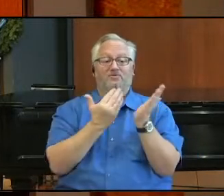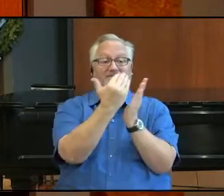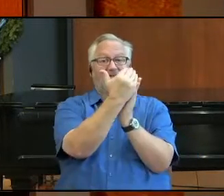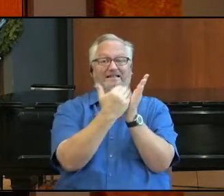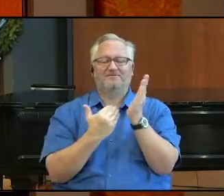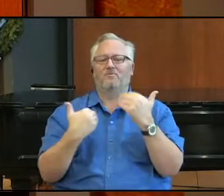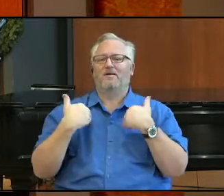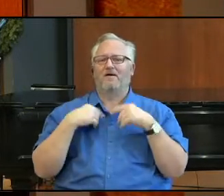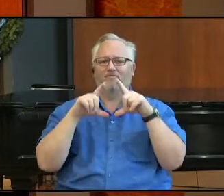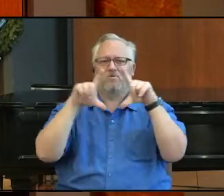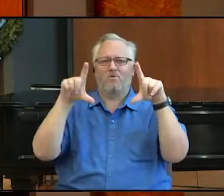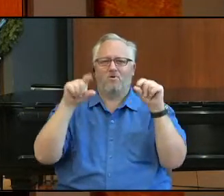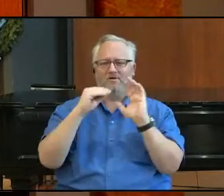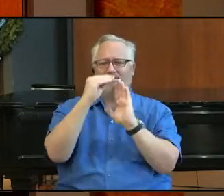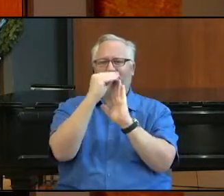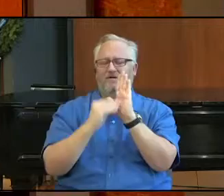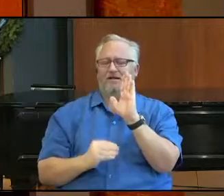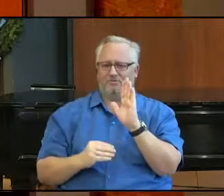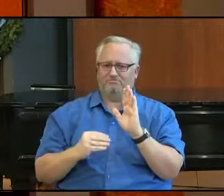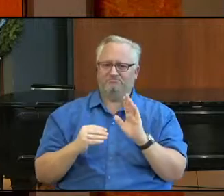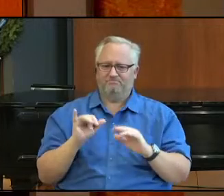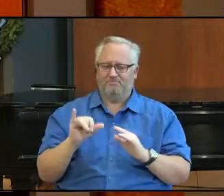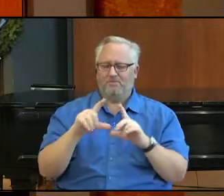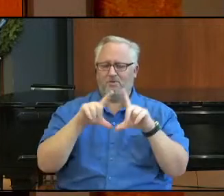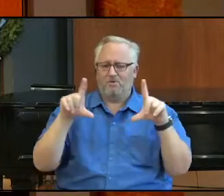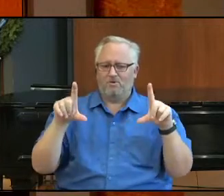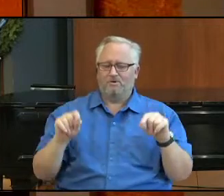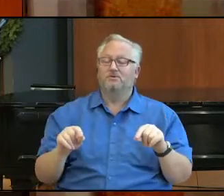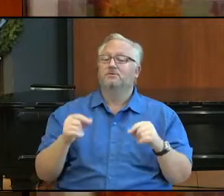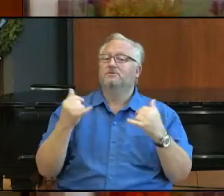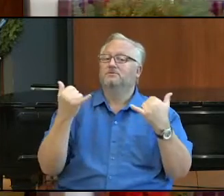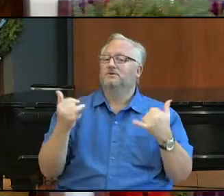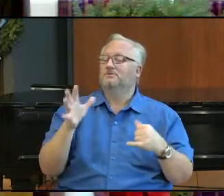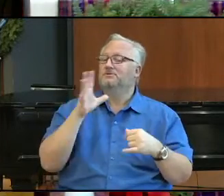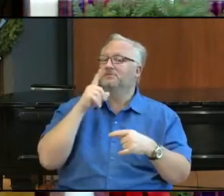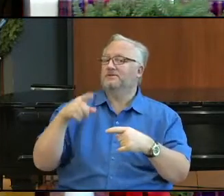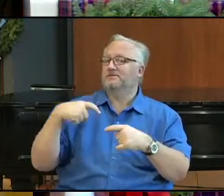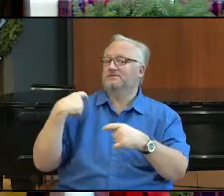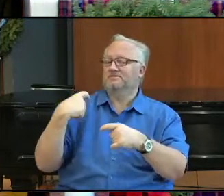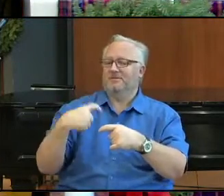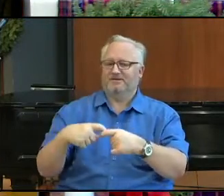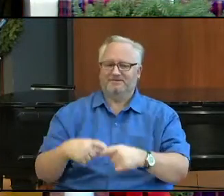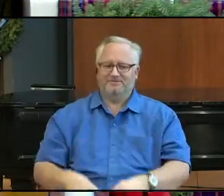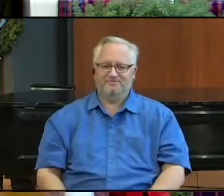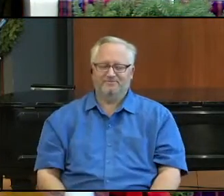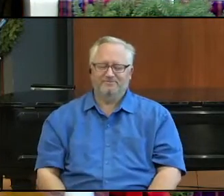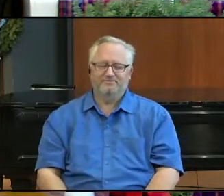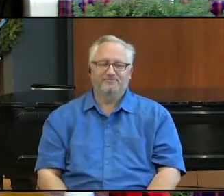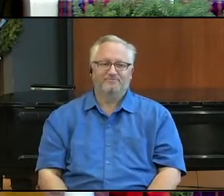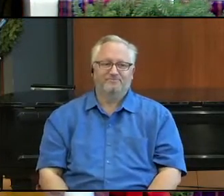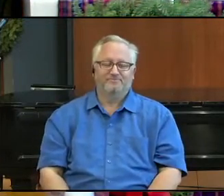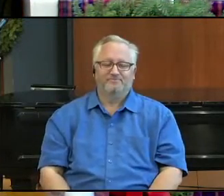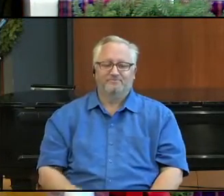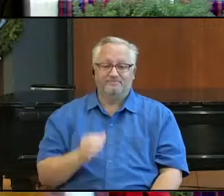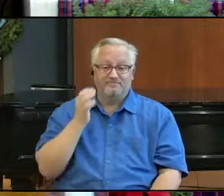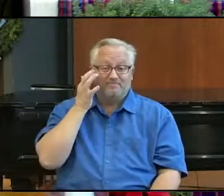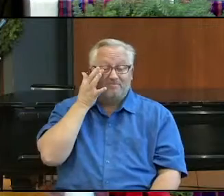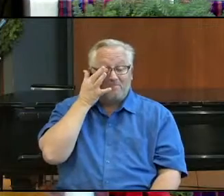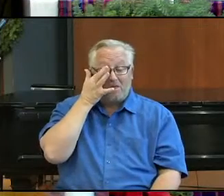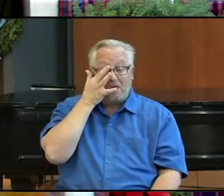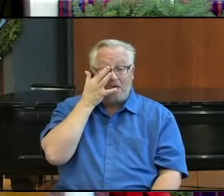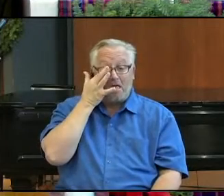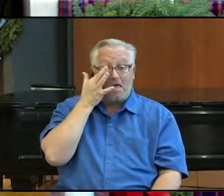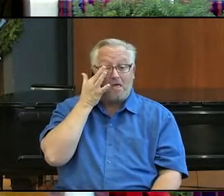of service. Nuestra comunidad es una congregación vital, diversa, multigeneracional y sin fronteras,